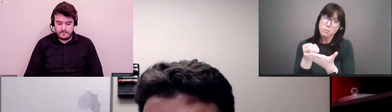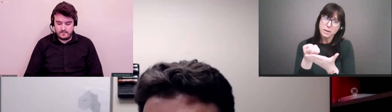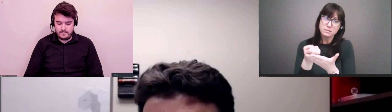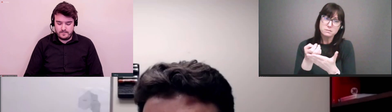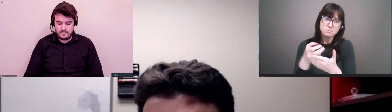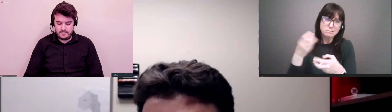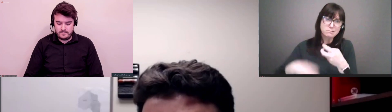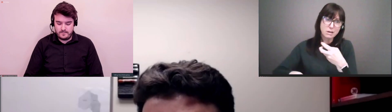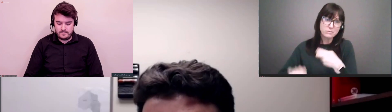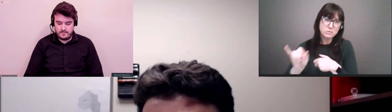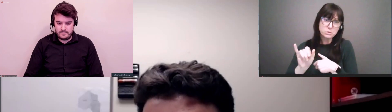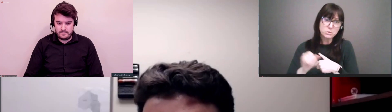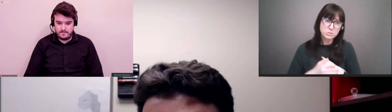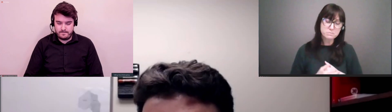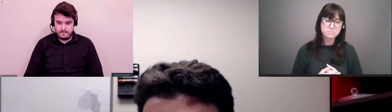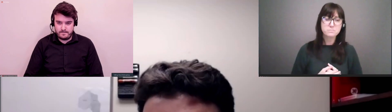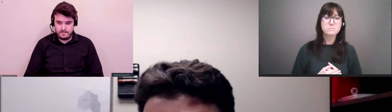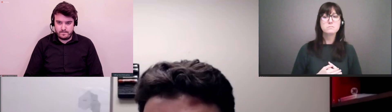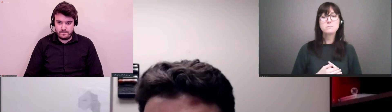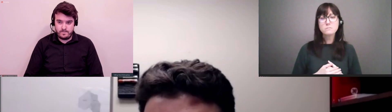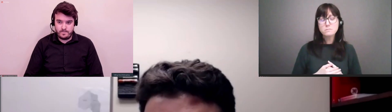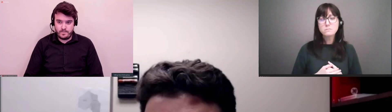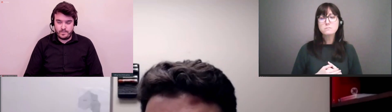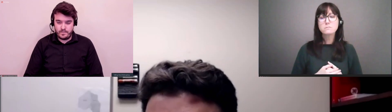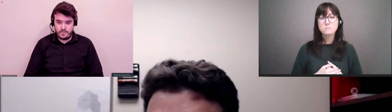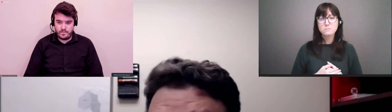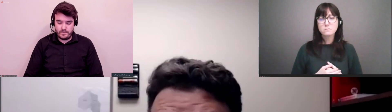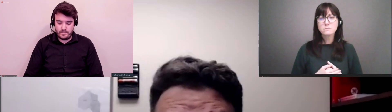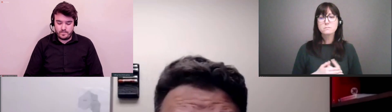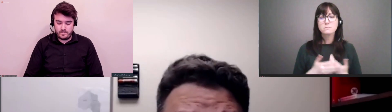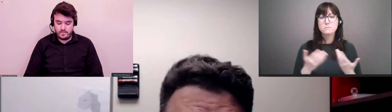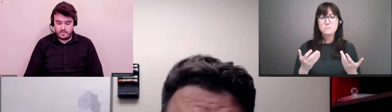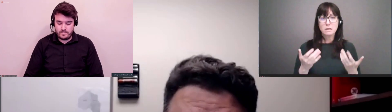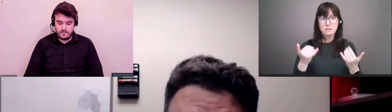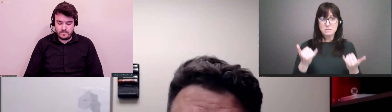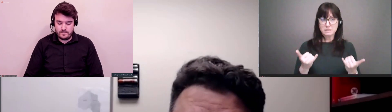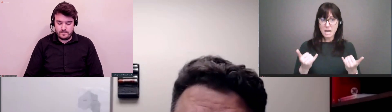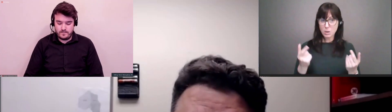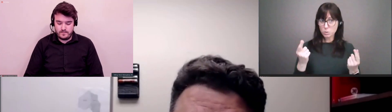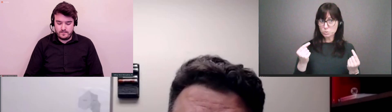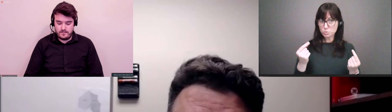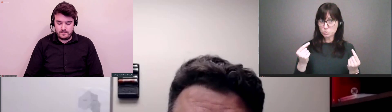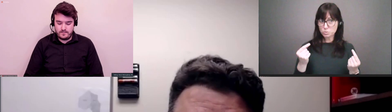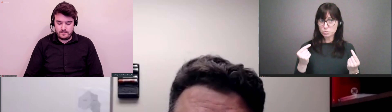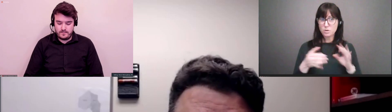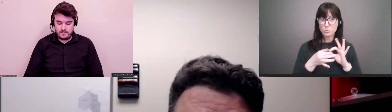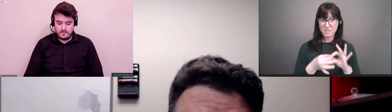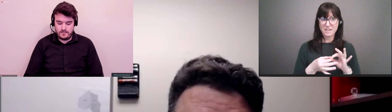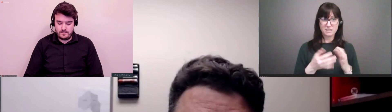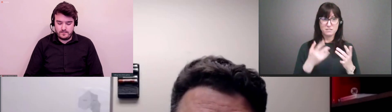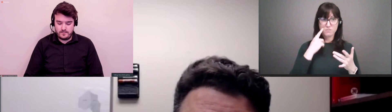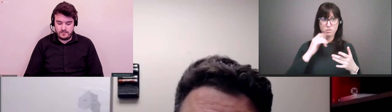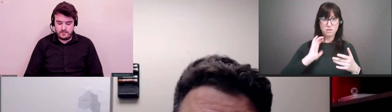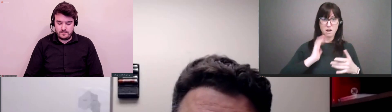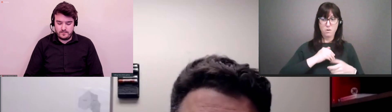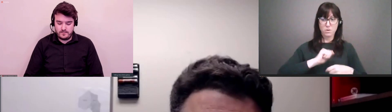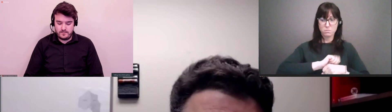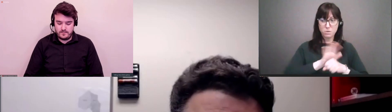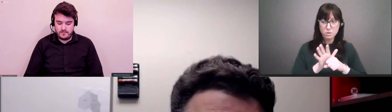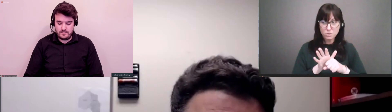perspective. I think that where we are now currently in this outbreak, um,